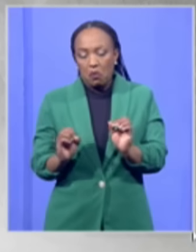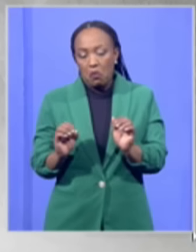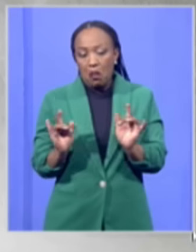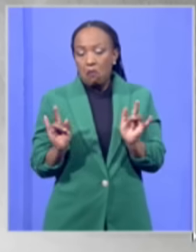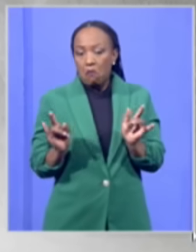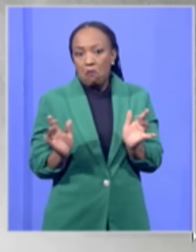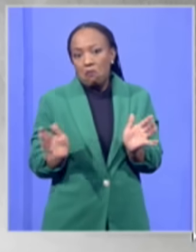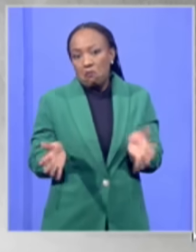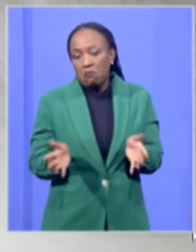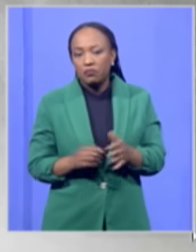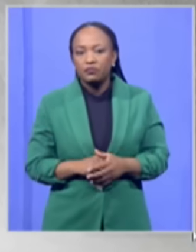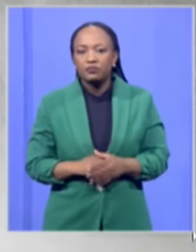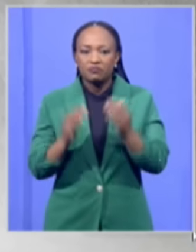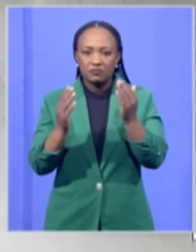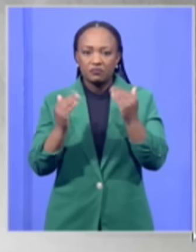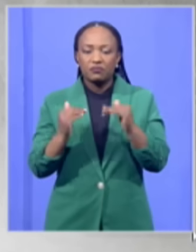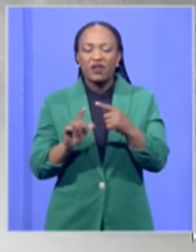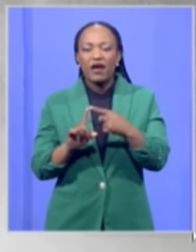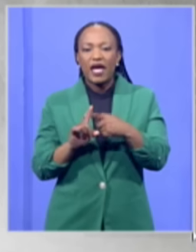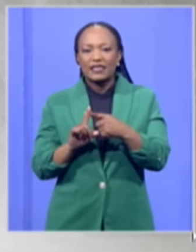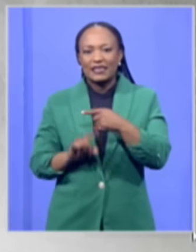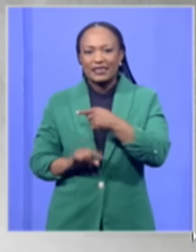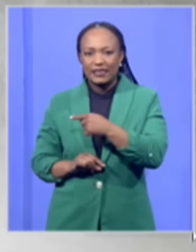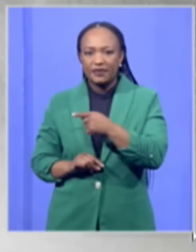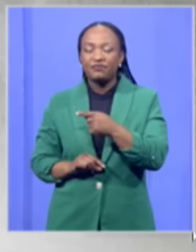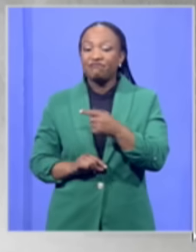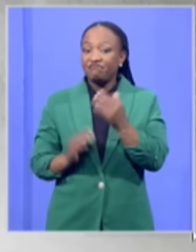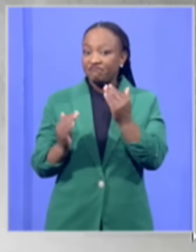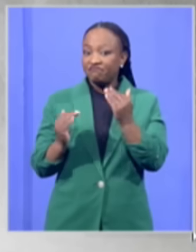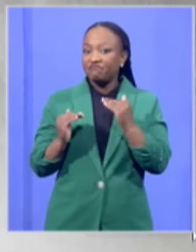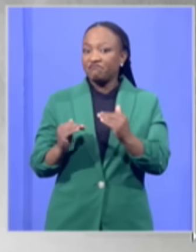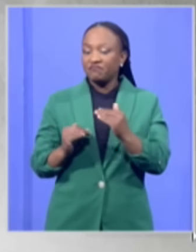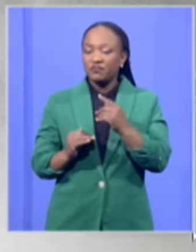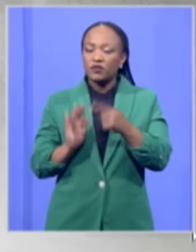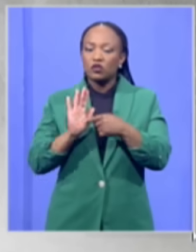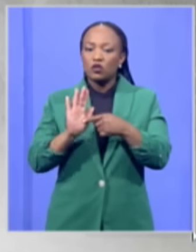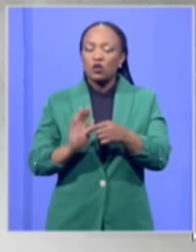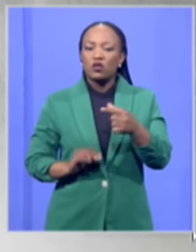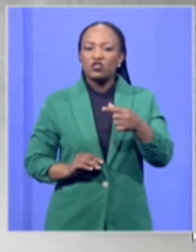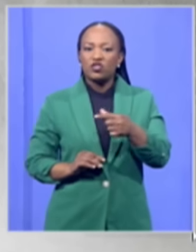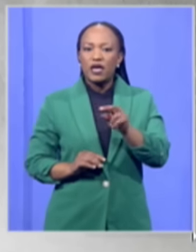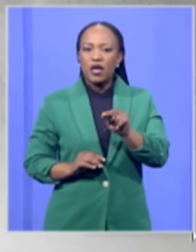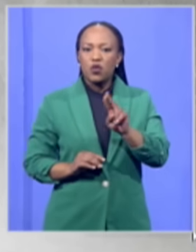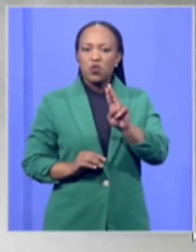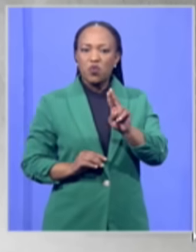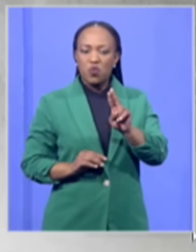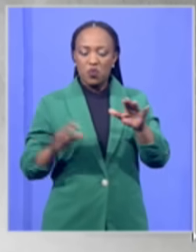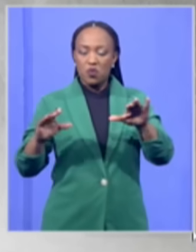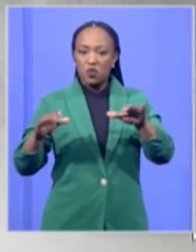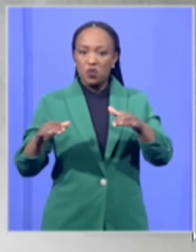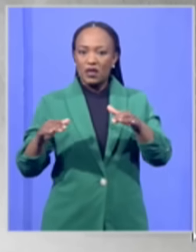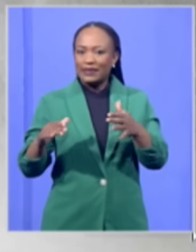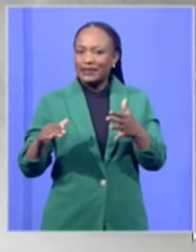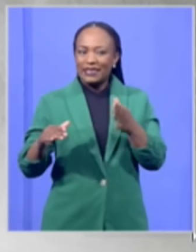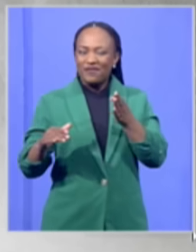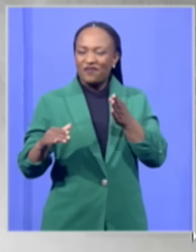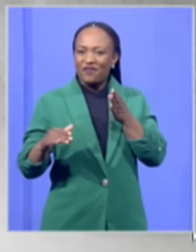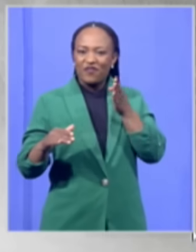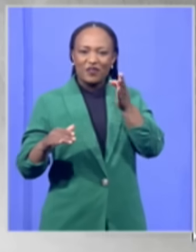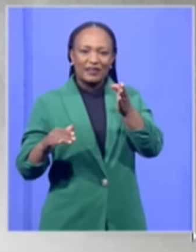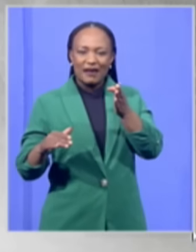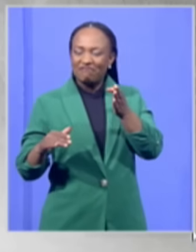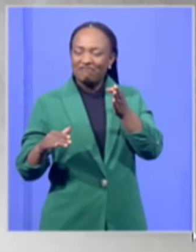X moahlodi Rampudi yena gore se se bontšha gabotse gore mmušo wa botee bja setšhaba ga ona bokamoso go